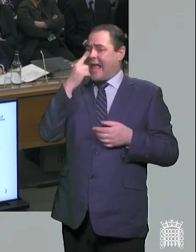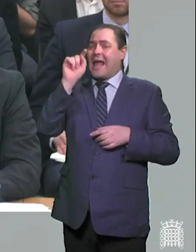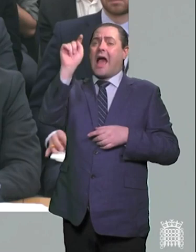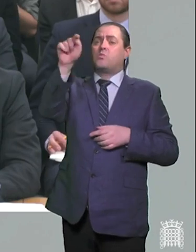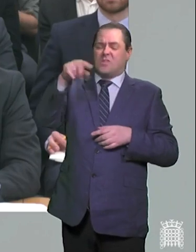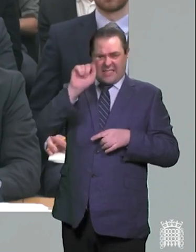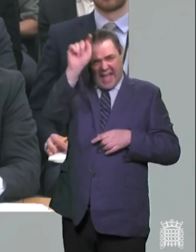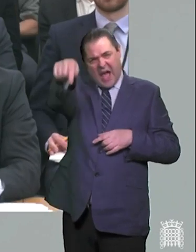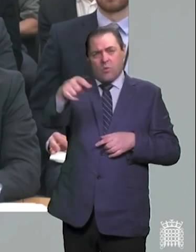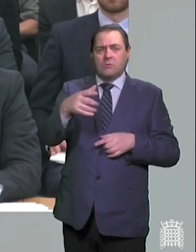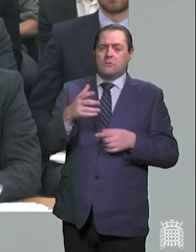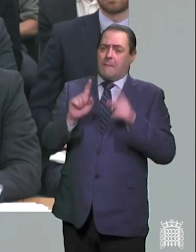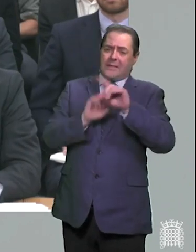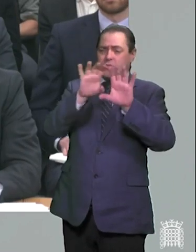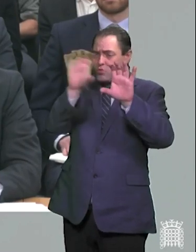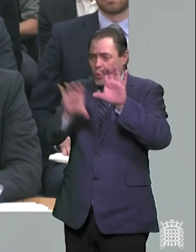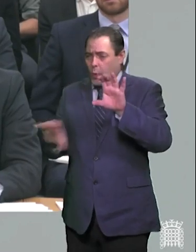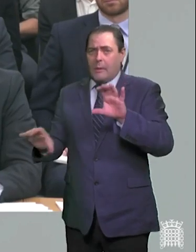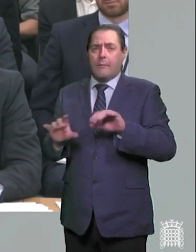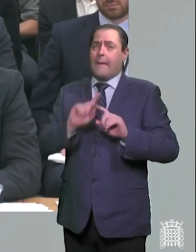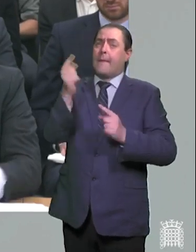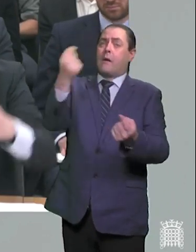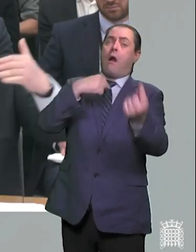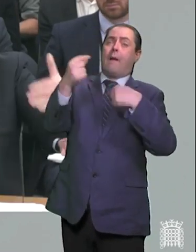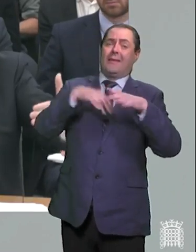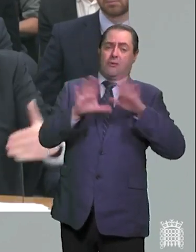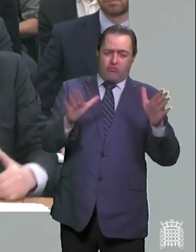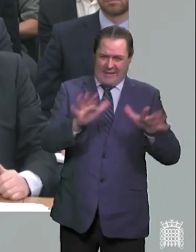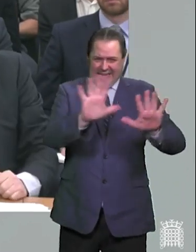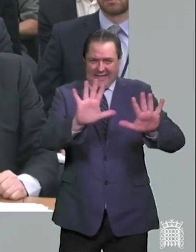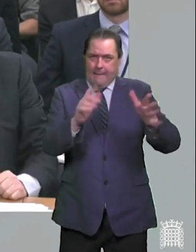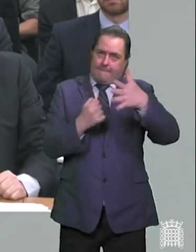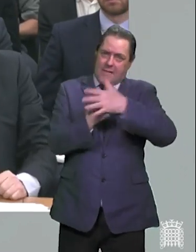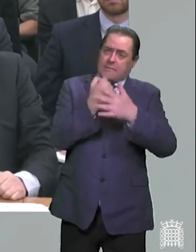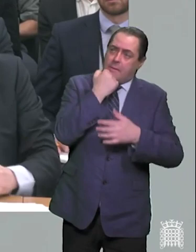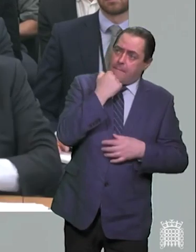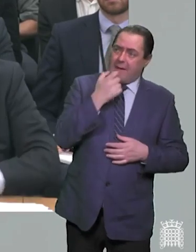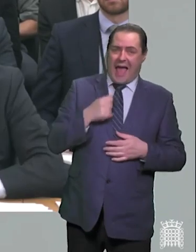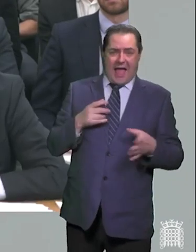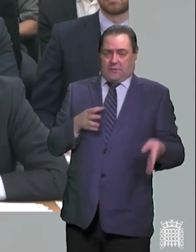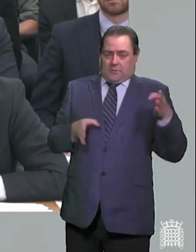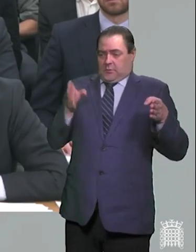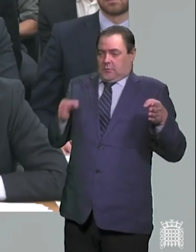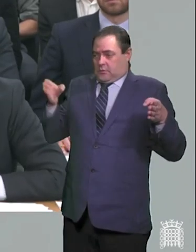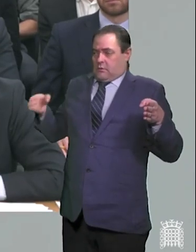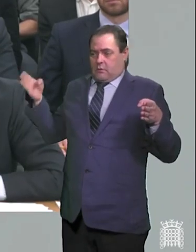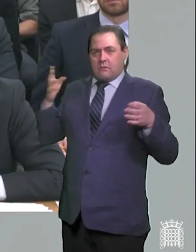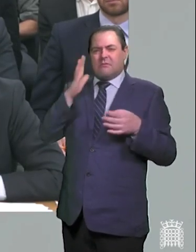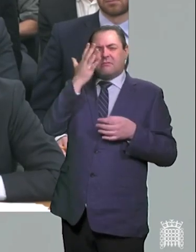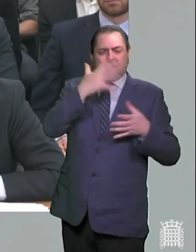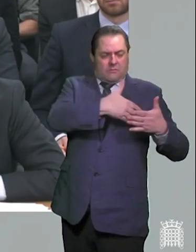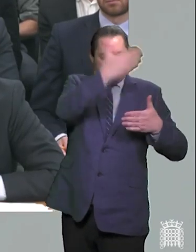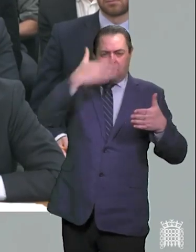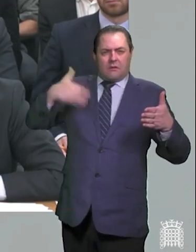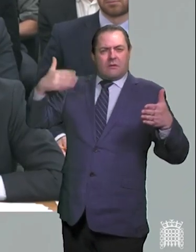we had Zoom meetings, we had restrictions on the number of people in rooms, we had perspex screens between desks,